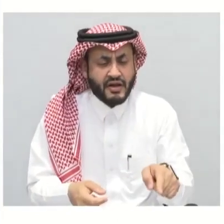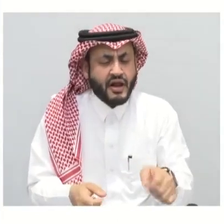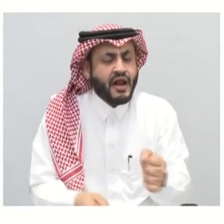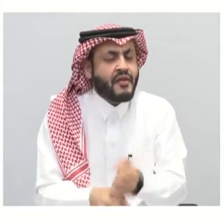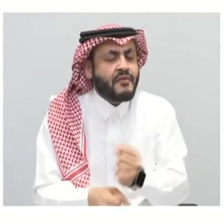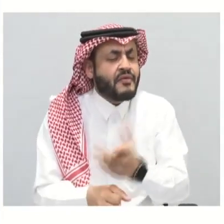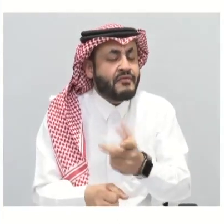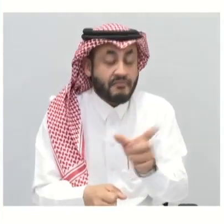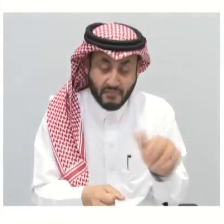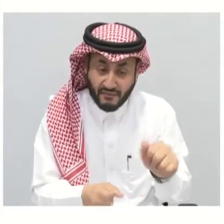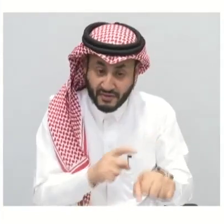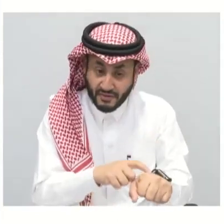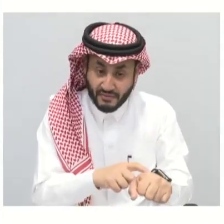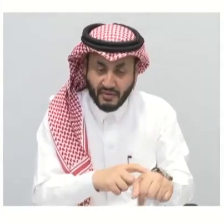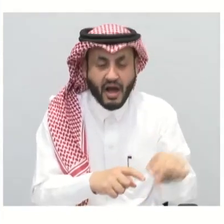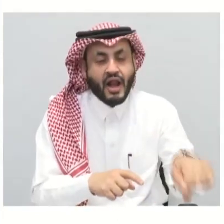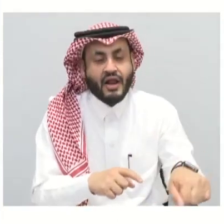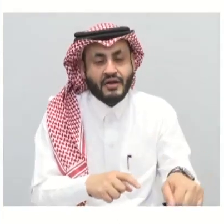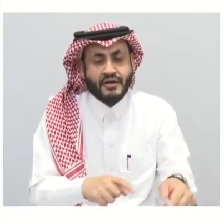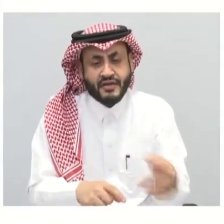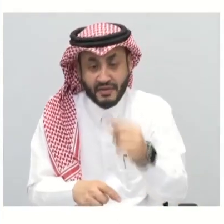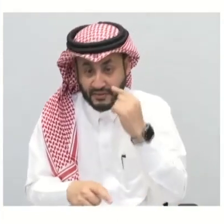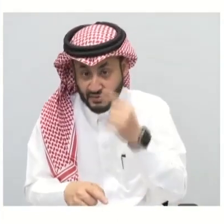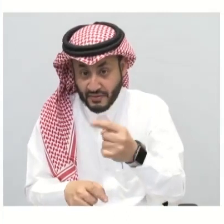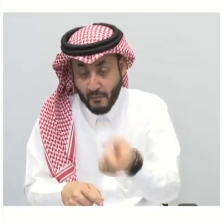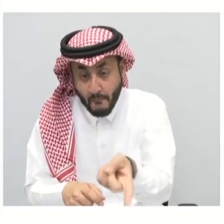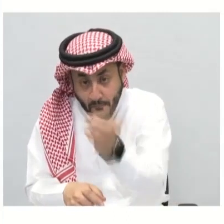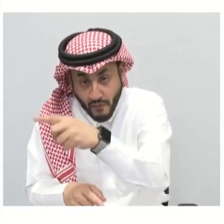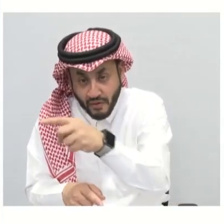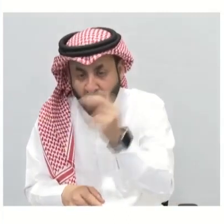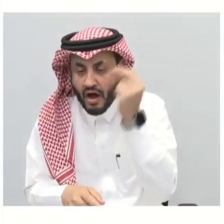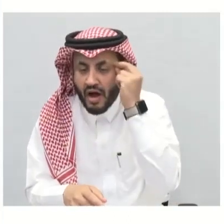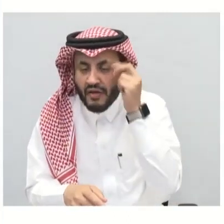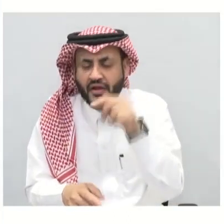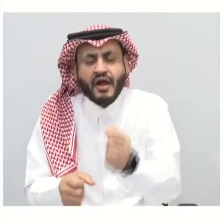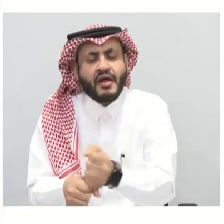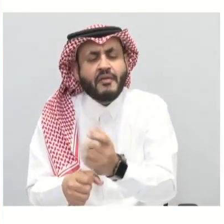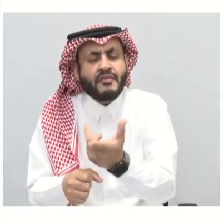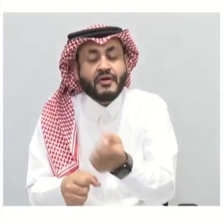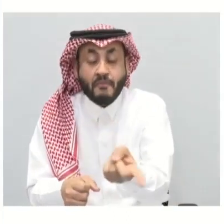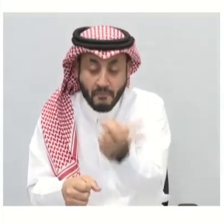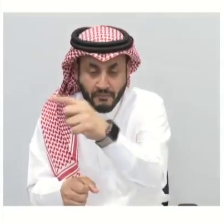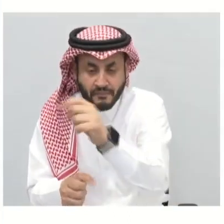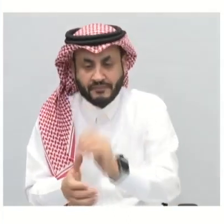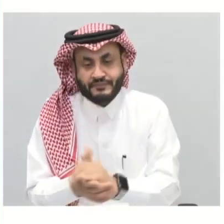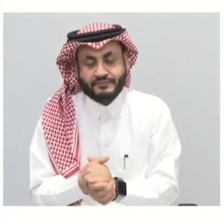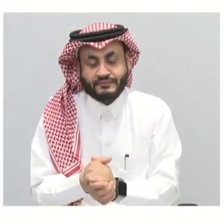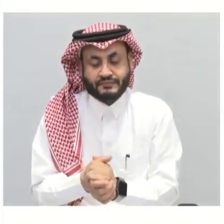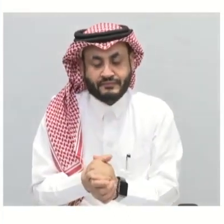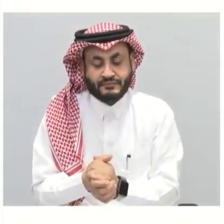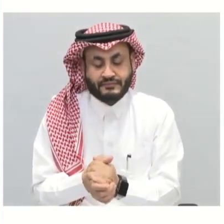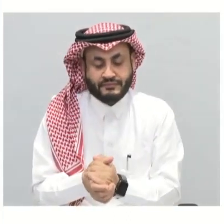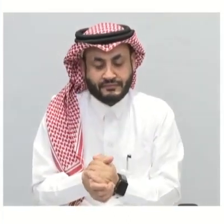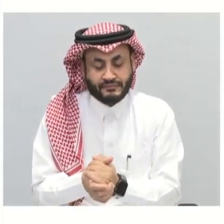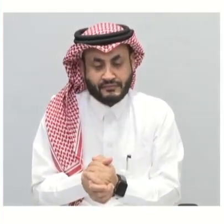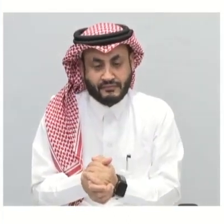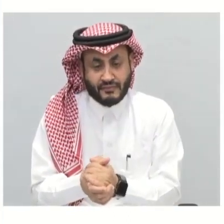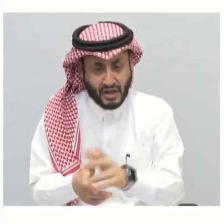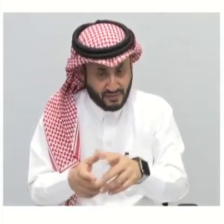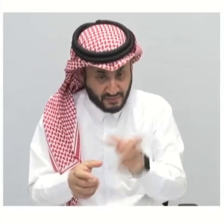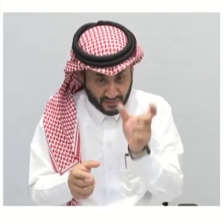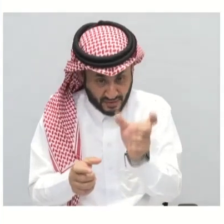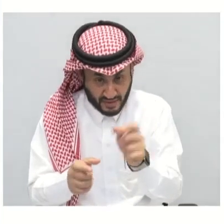No time expression. What are you going? What are you doing tomorrow? So using time expressions will help us